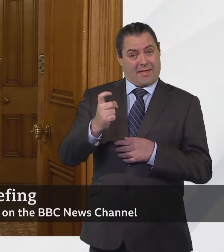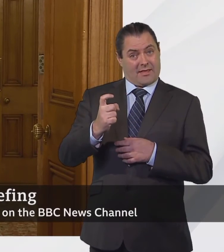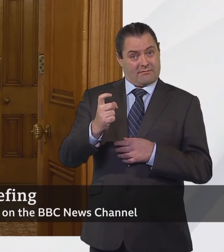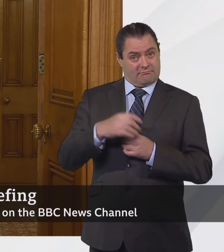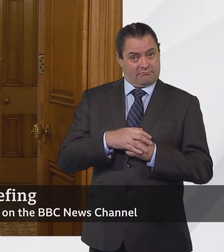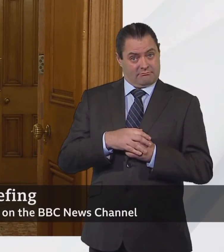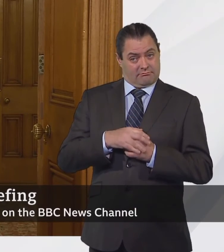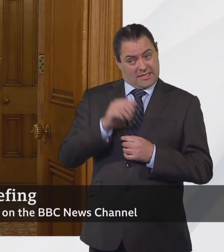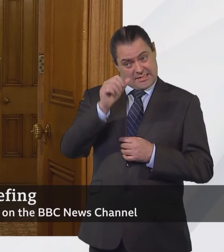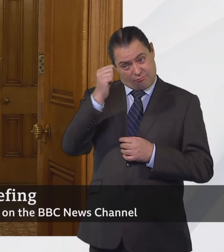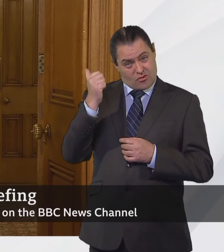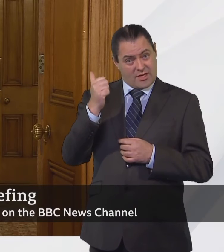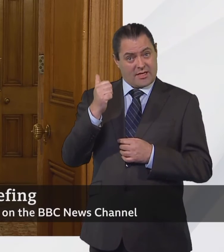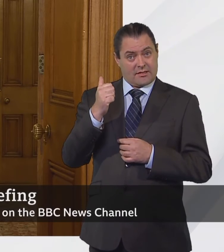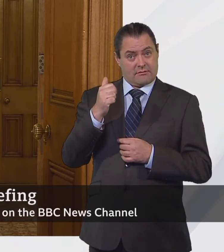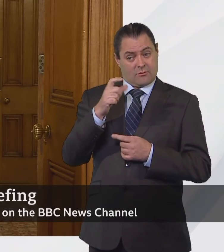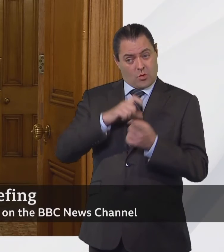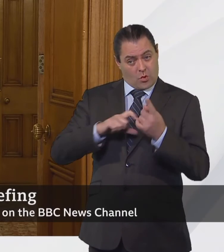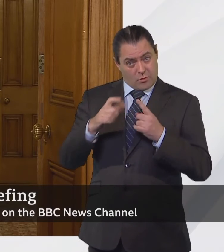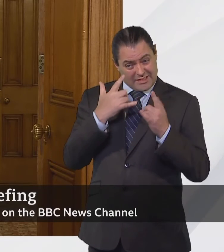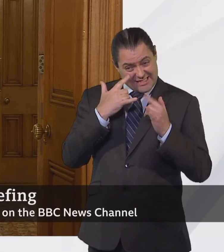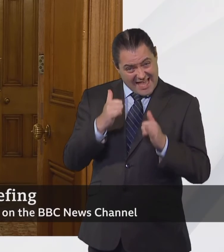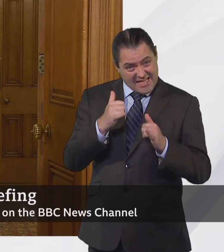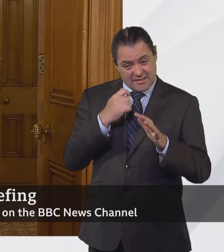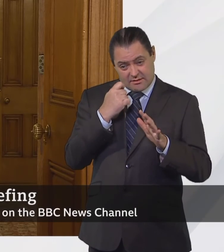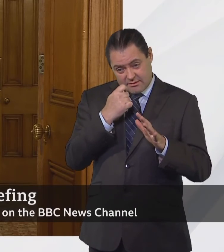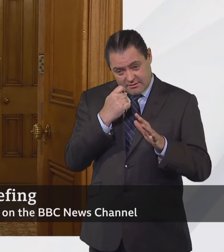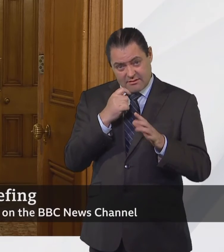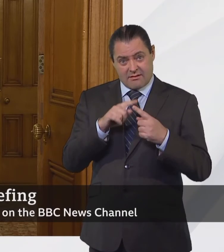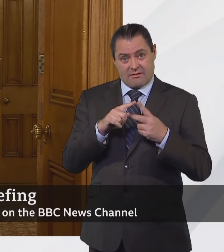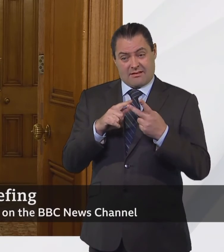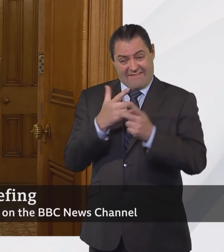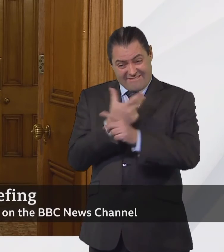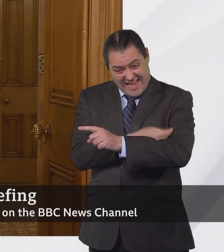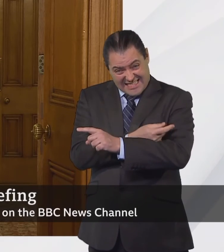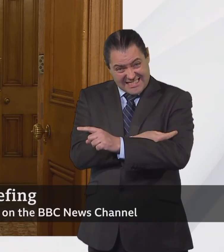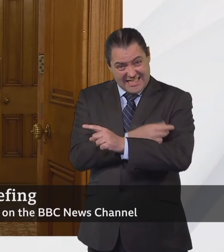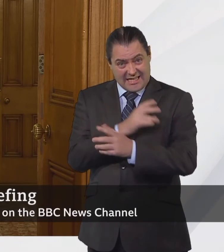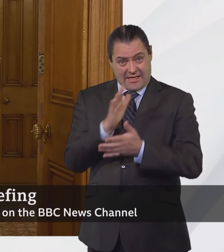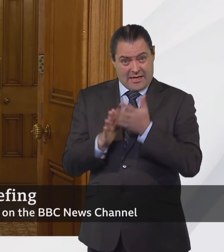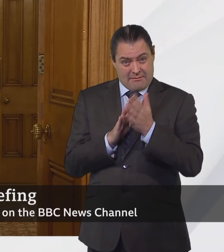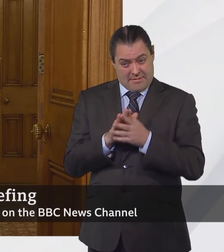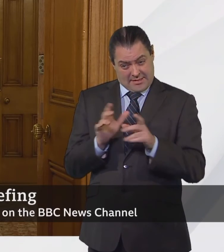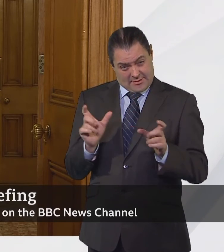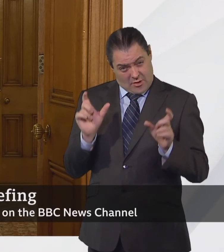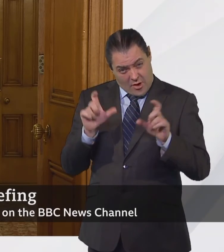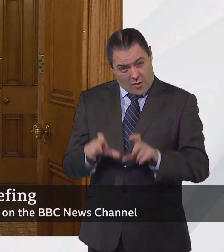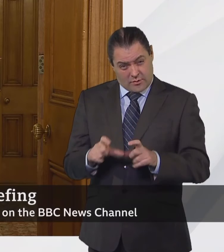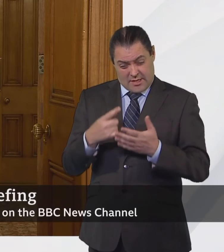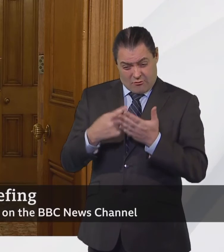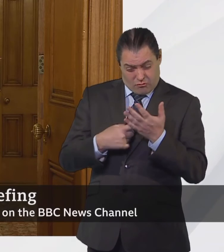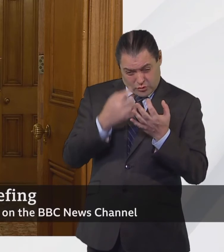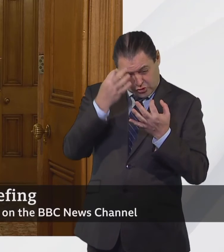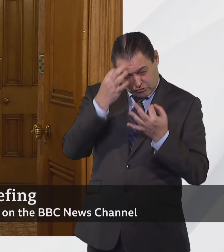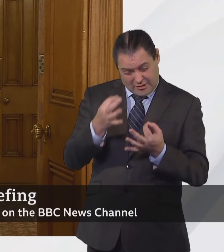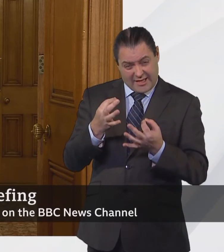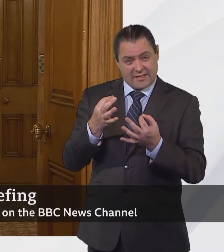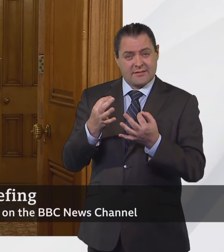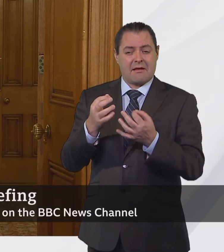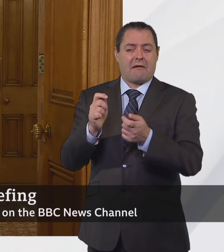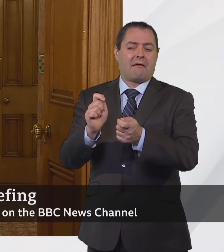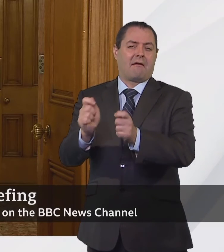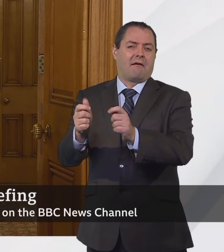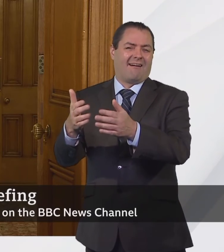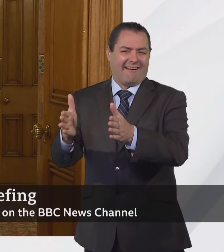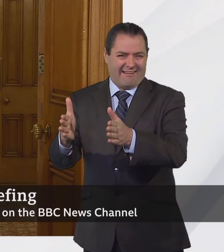testing and vaccines will combine to end this era of restrictions. But to get there, we must first navigate a